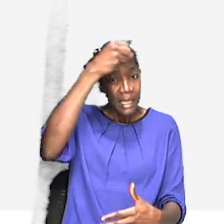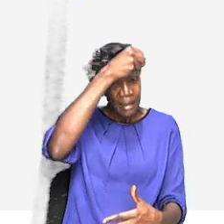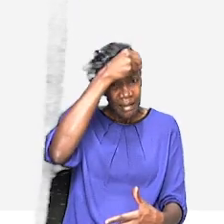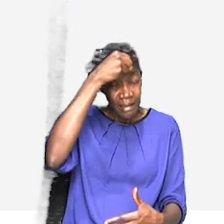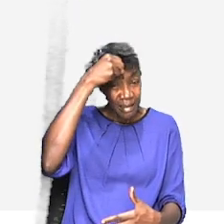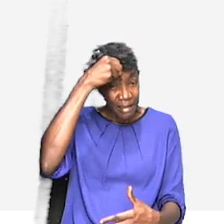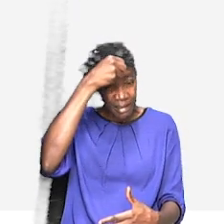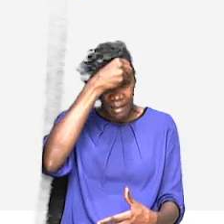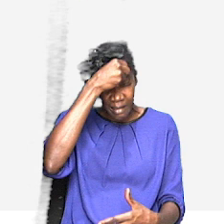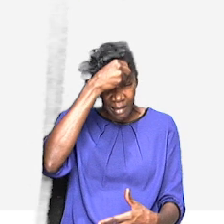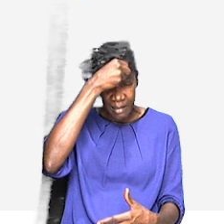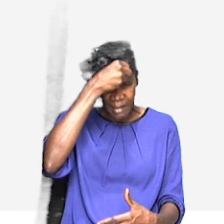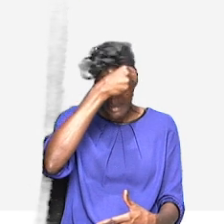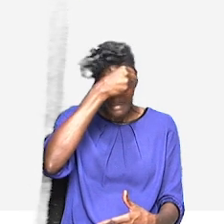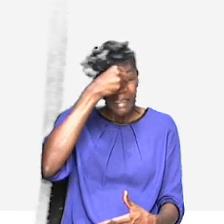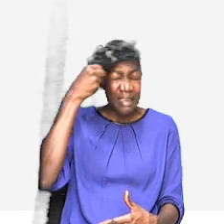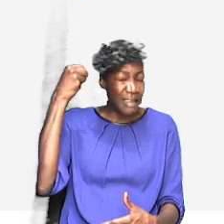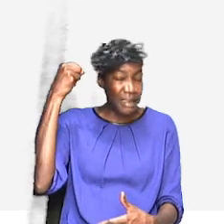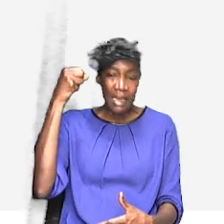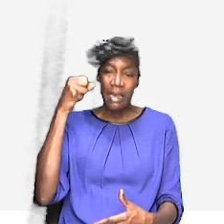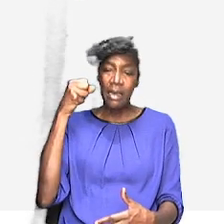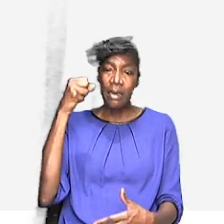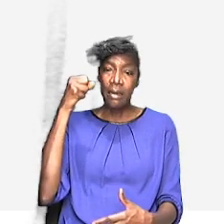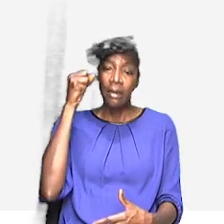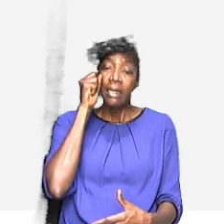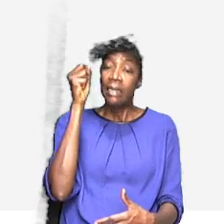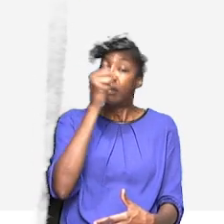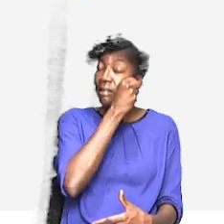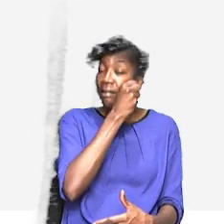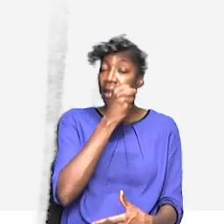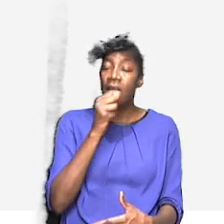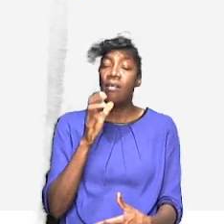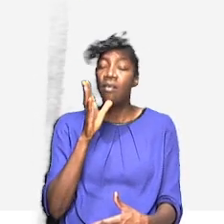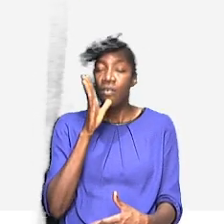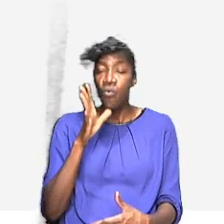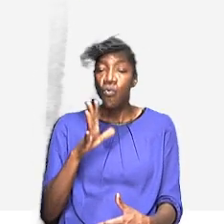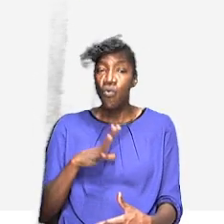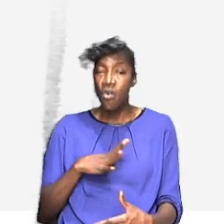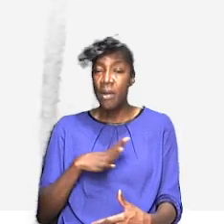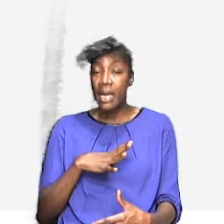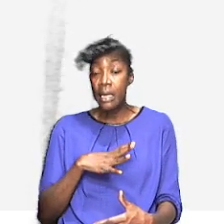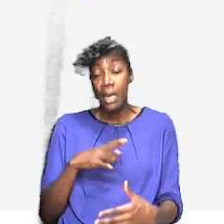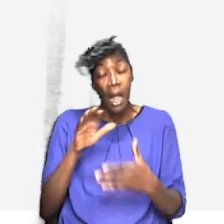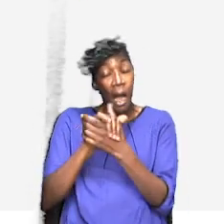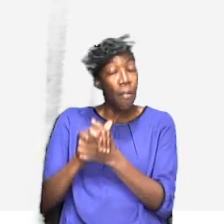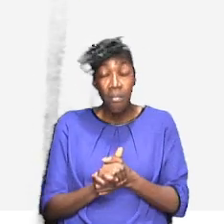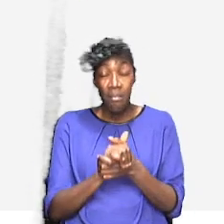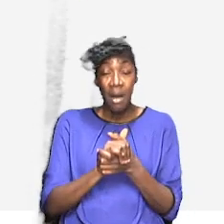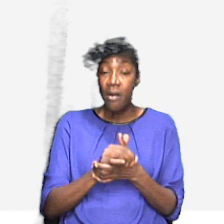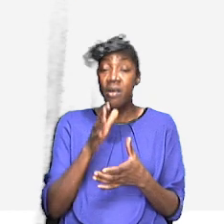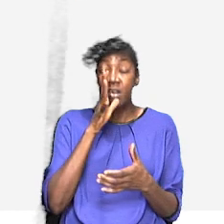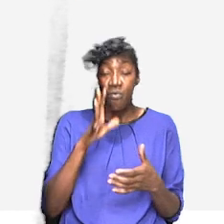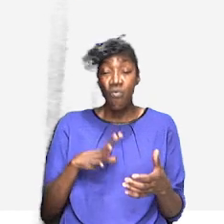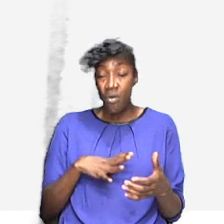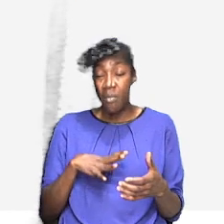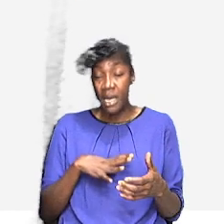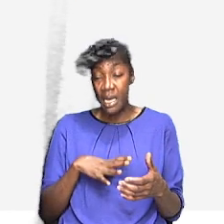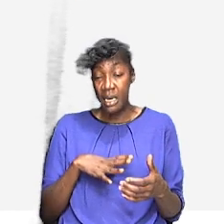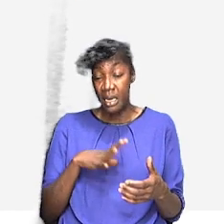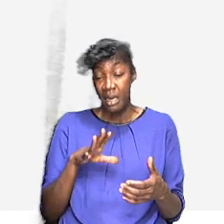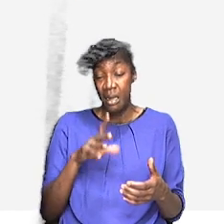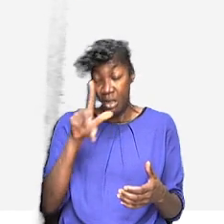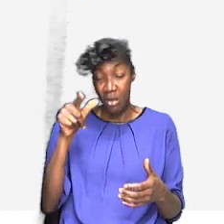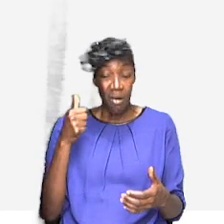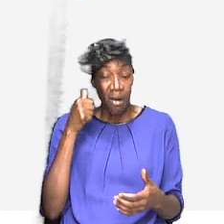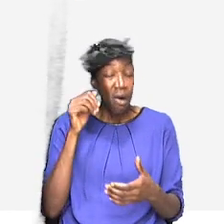this ointment very important. Amen. Because if they should, and even the married women too, because if you should get married and your husband, if you're